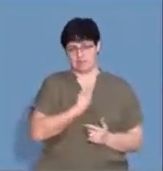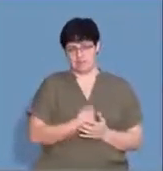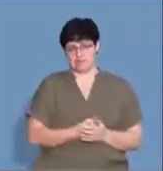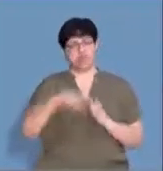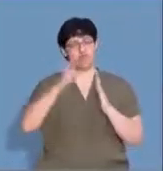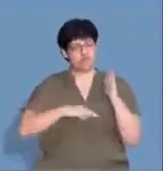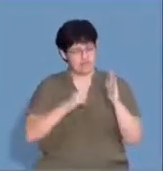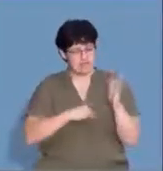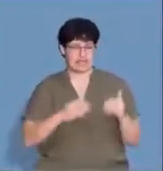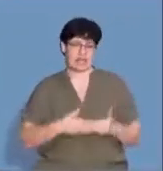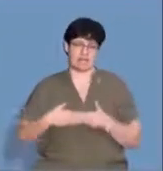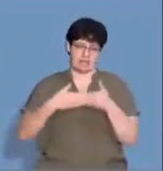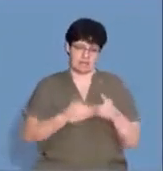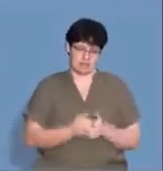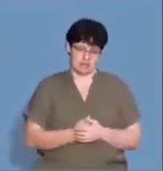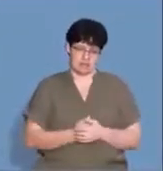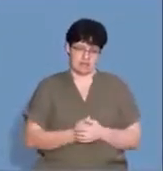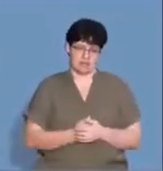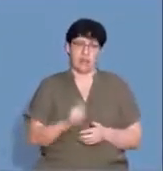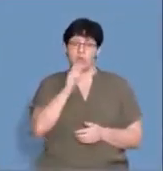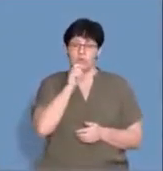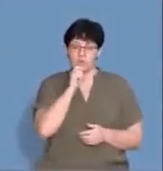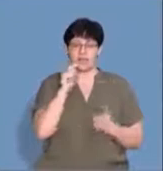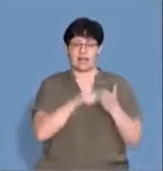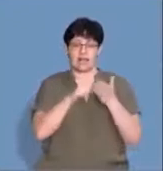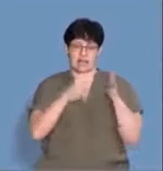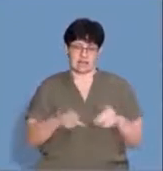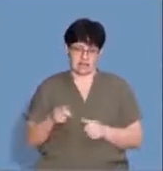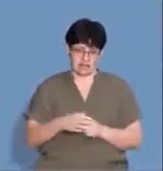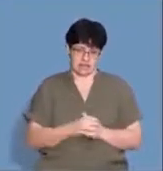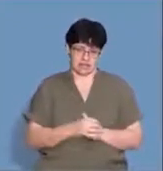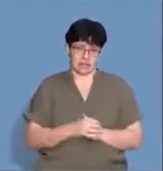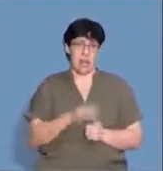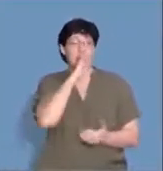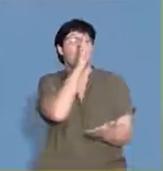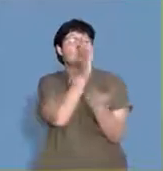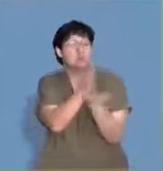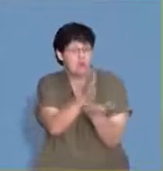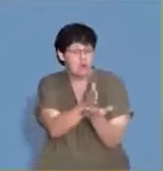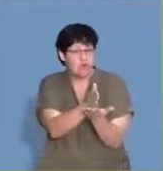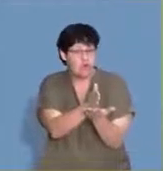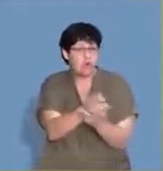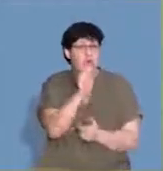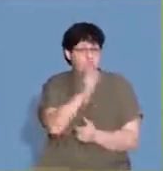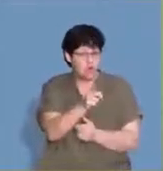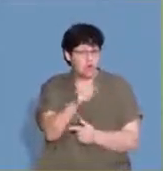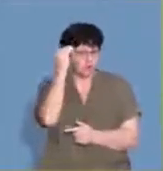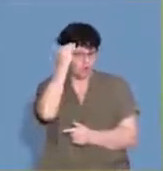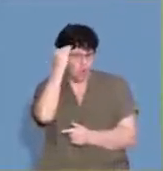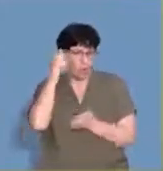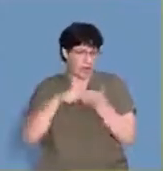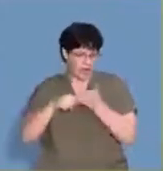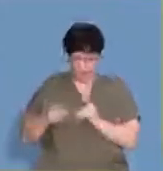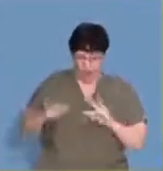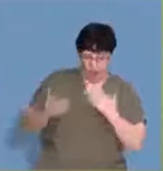your questions carefully. There it is again. Use your calculator. Make sure that you're actually very familiar with